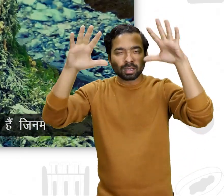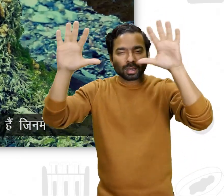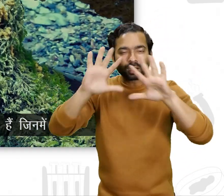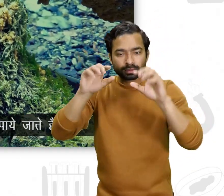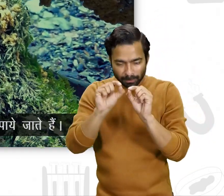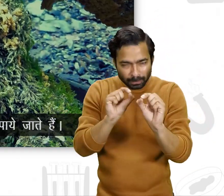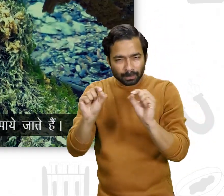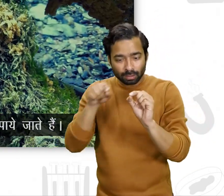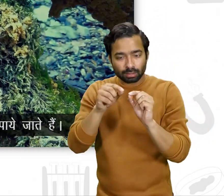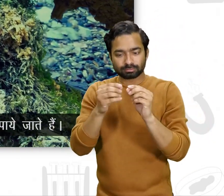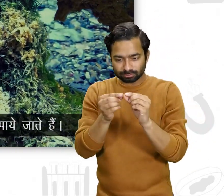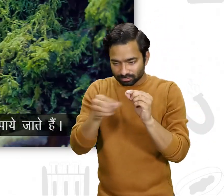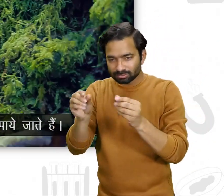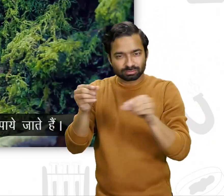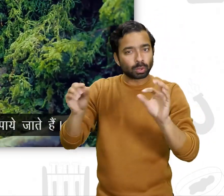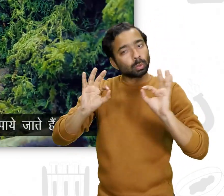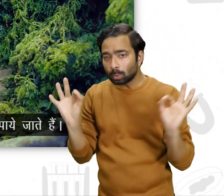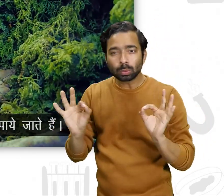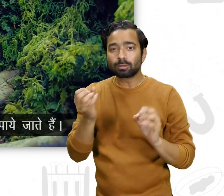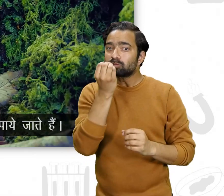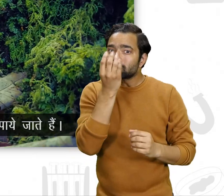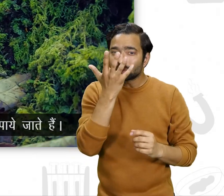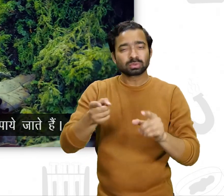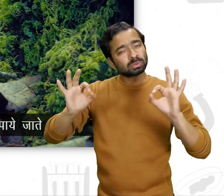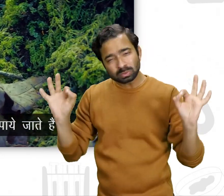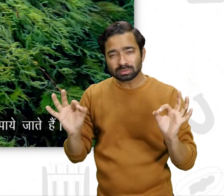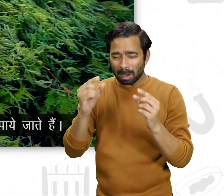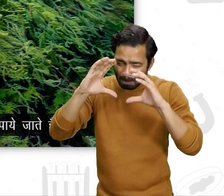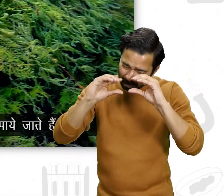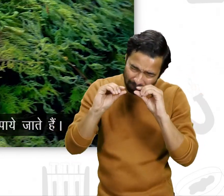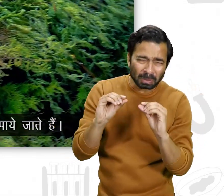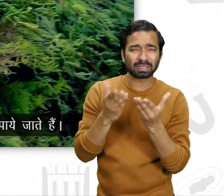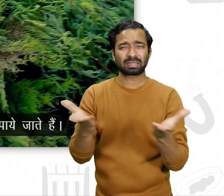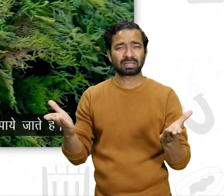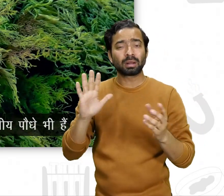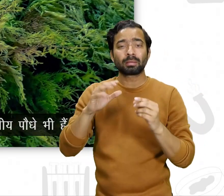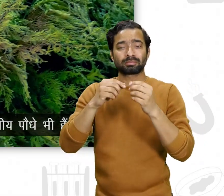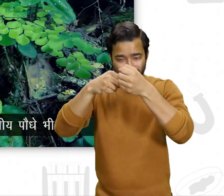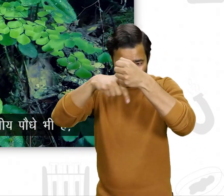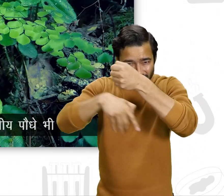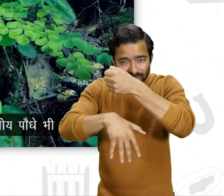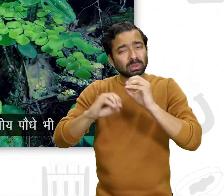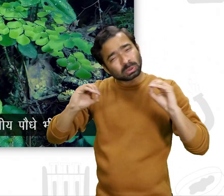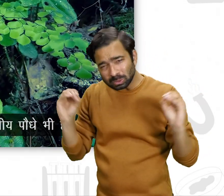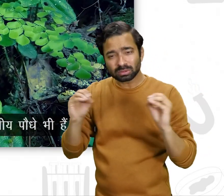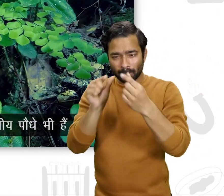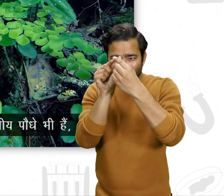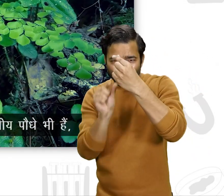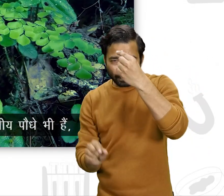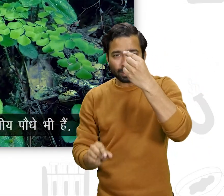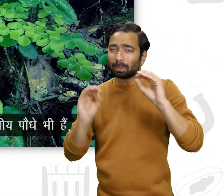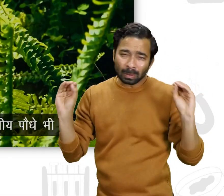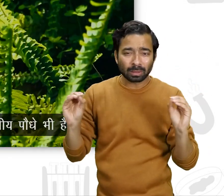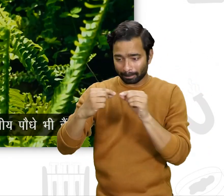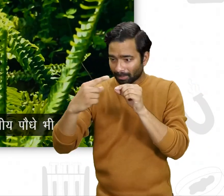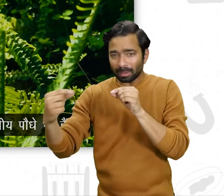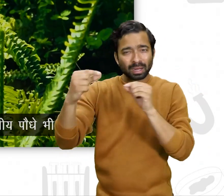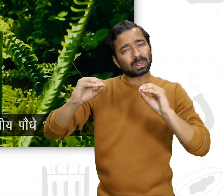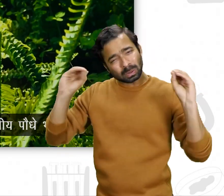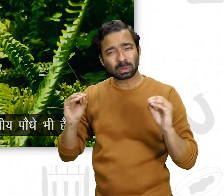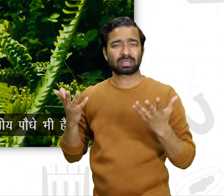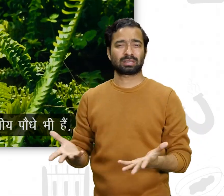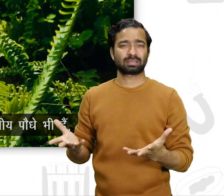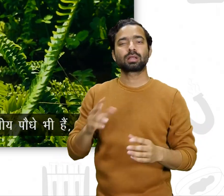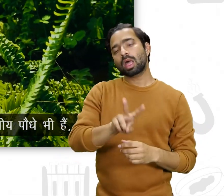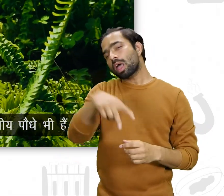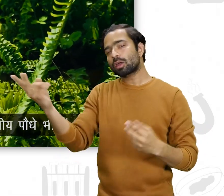non-flowering, small plants lacking true root, stem, and leaves. On the other hand, pteridophytes, the